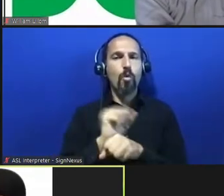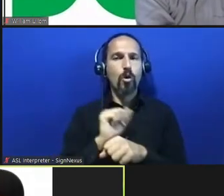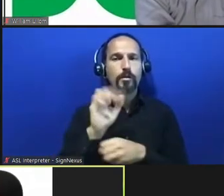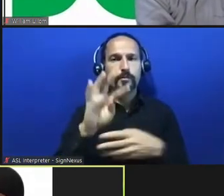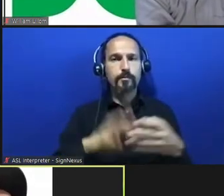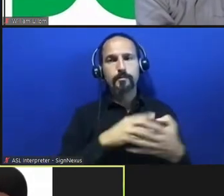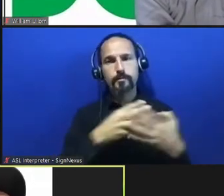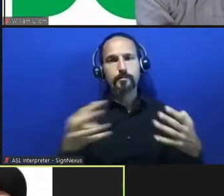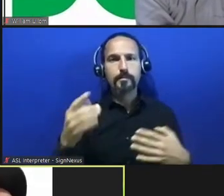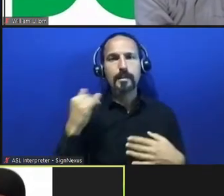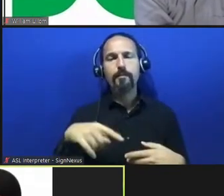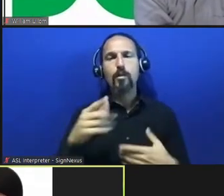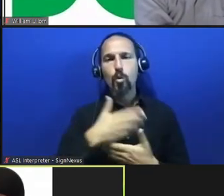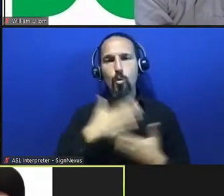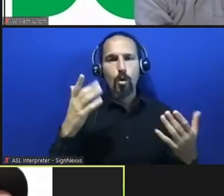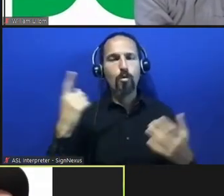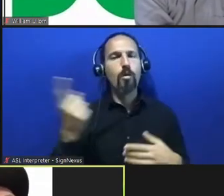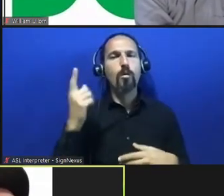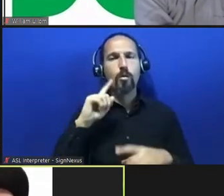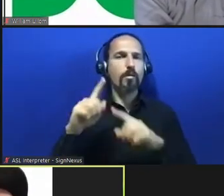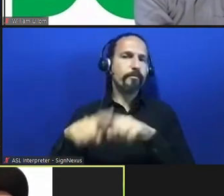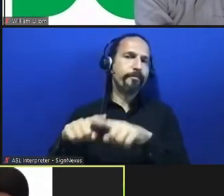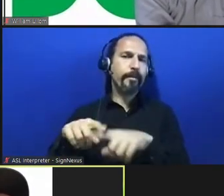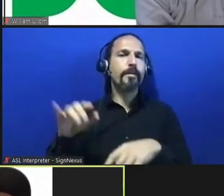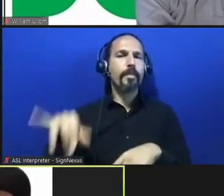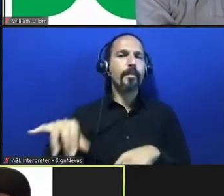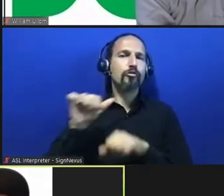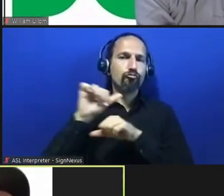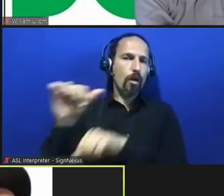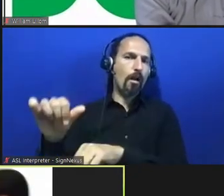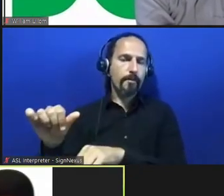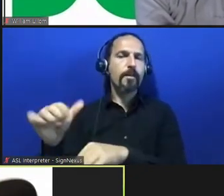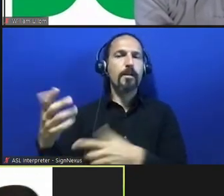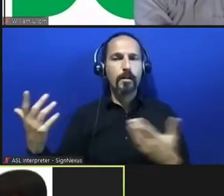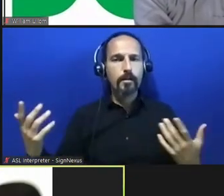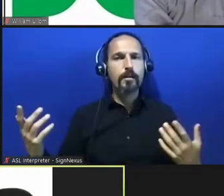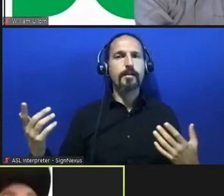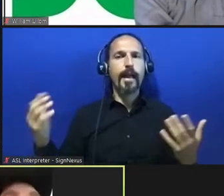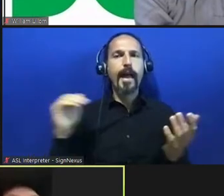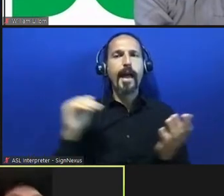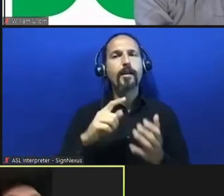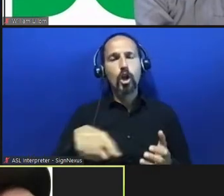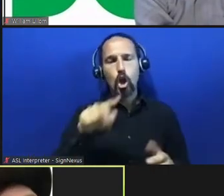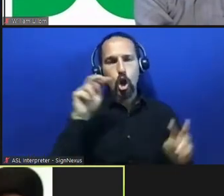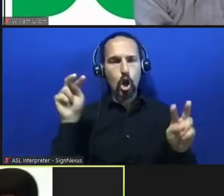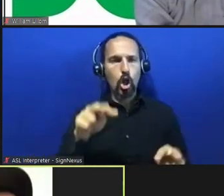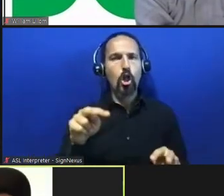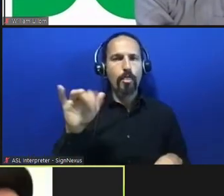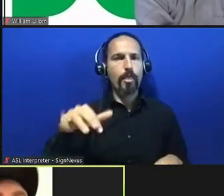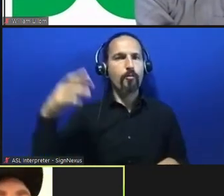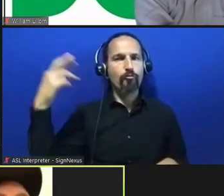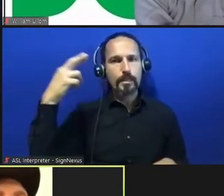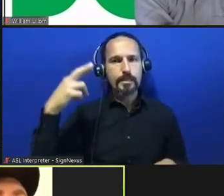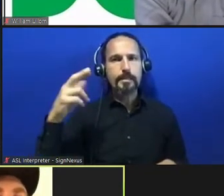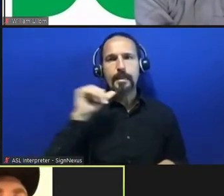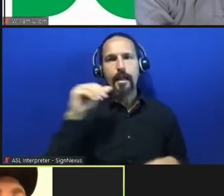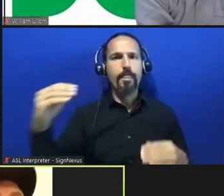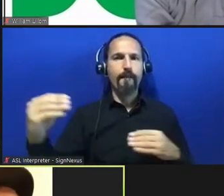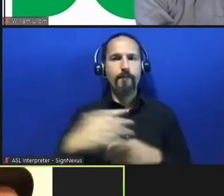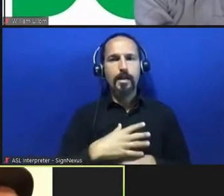those that don't have it will always resort to driving so once again you've got to look at the causes and not the